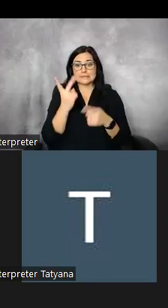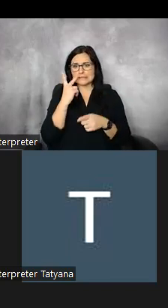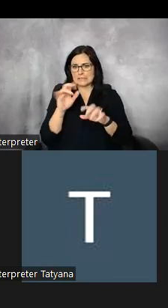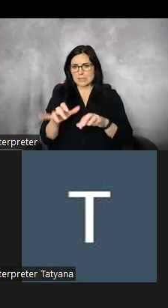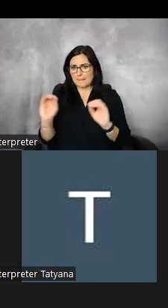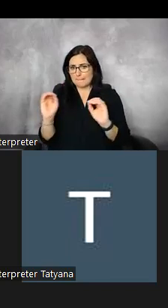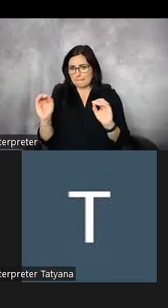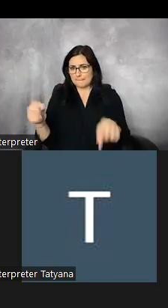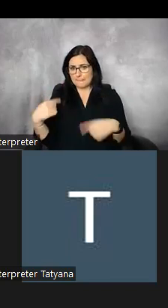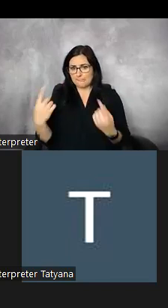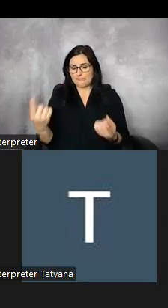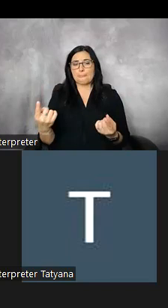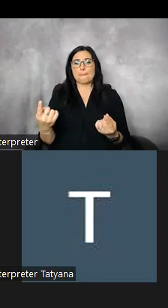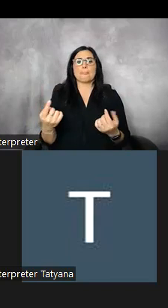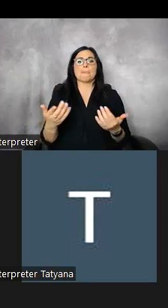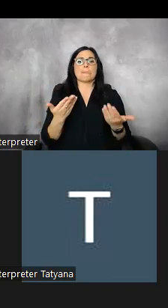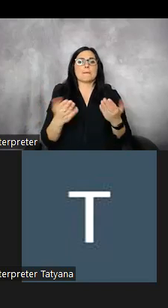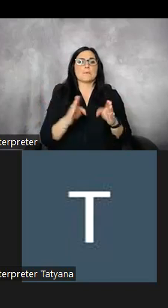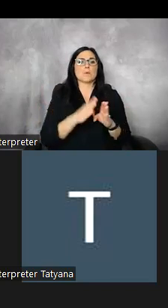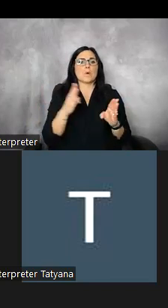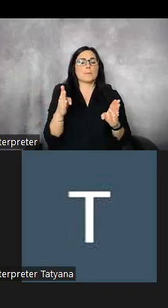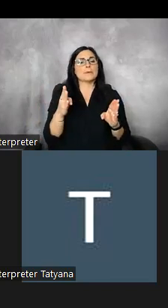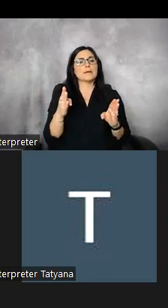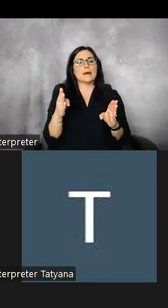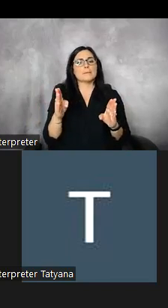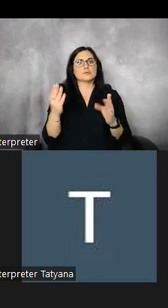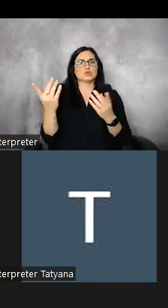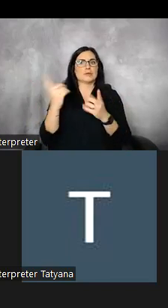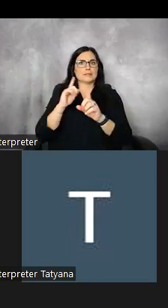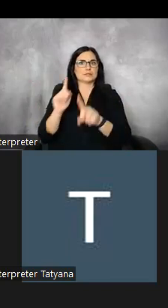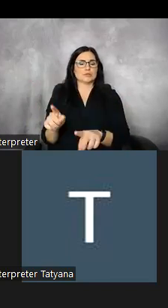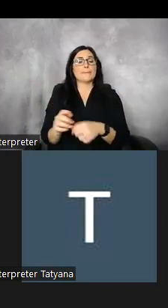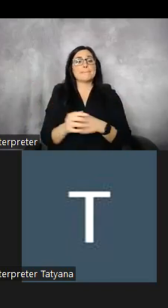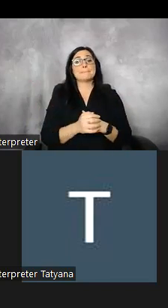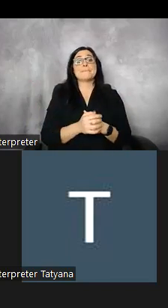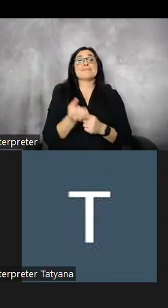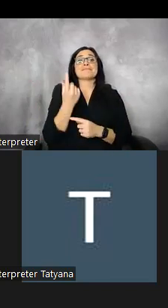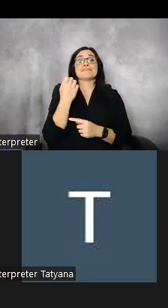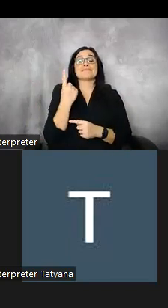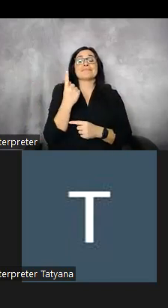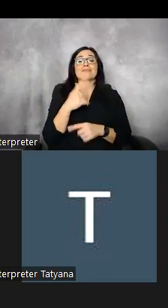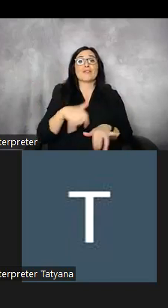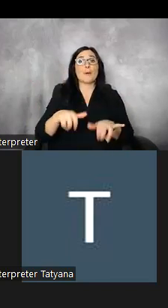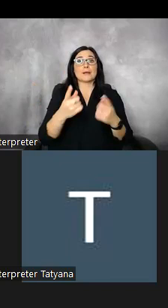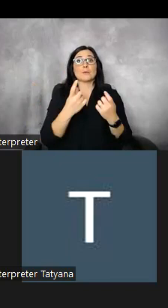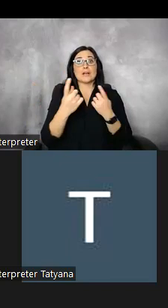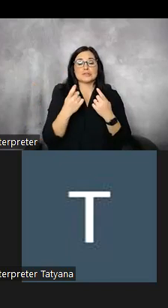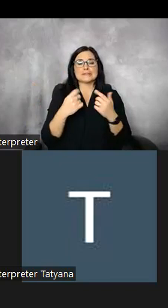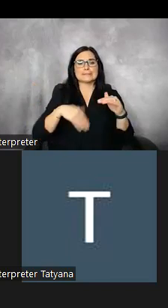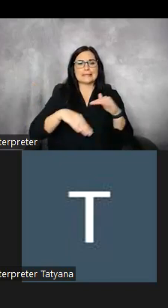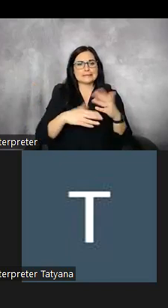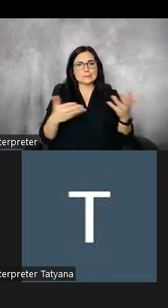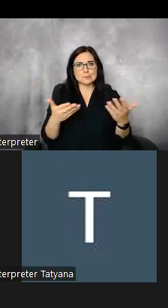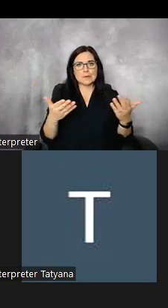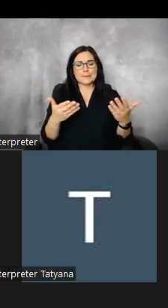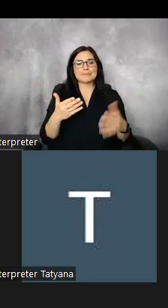through yet, but maybe we can open up here in a few seconds. But a lot of what I get are kind of some of the basic things. The California